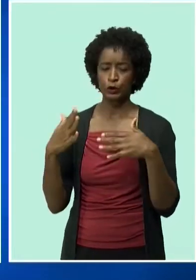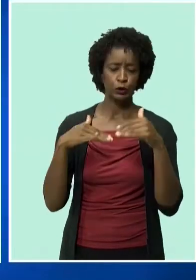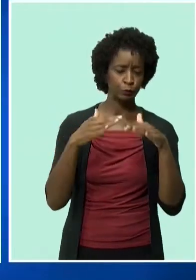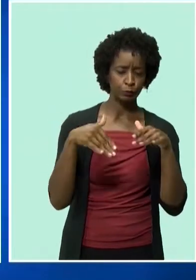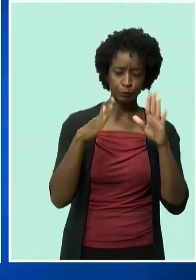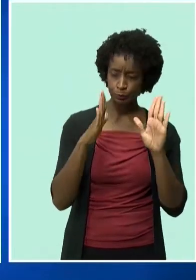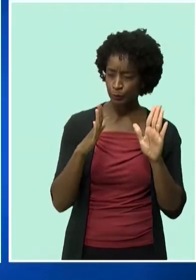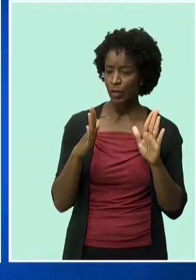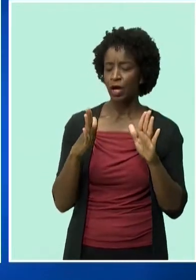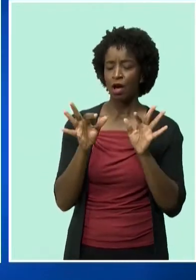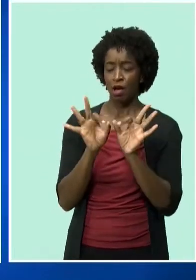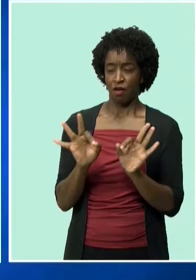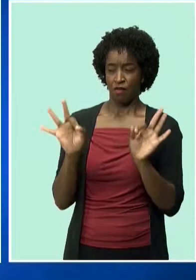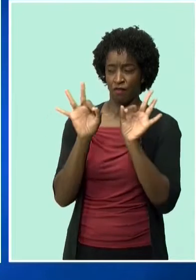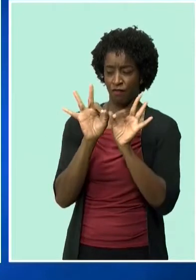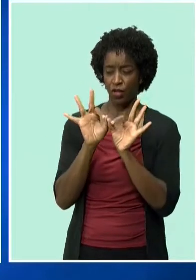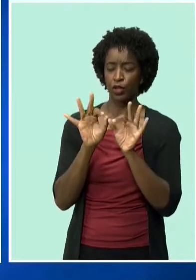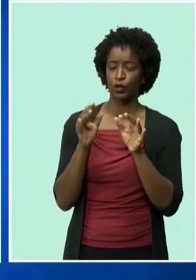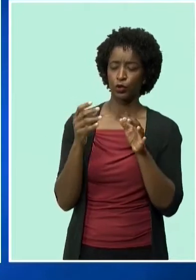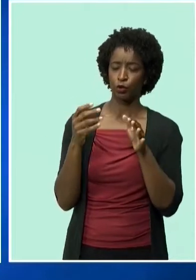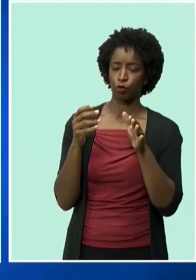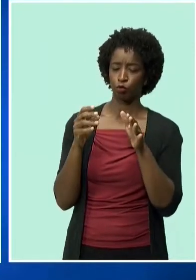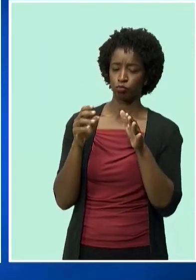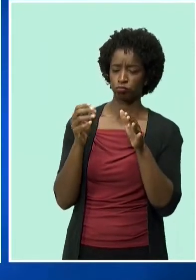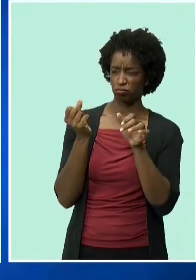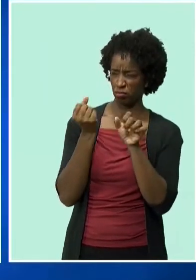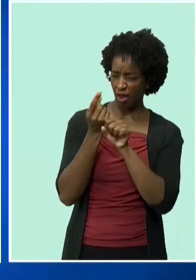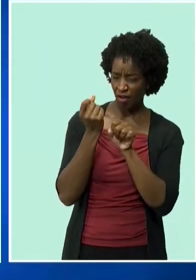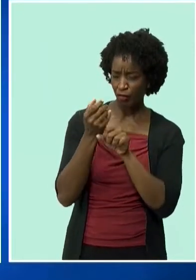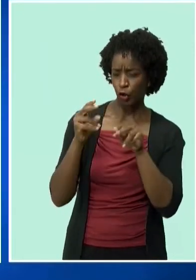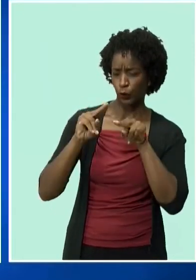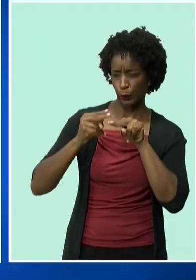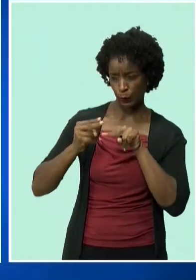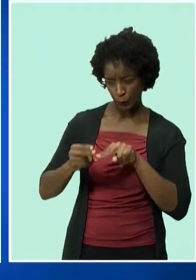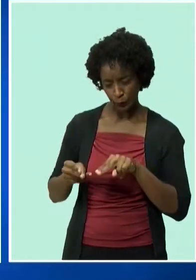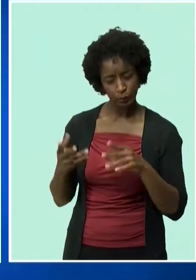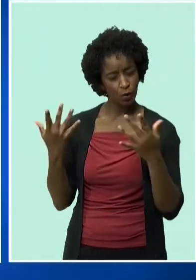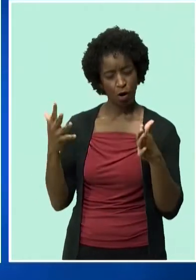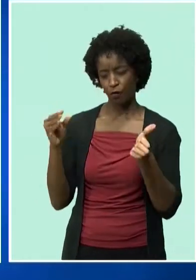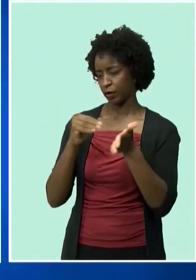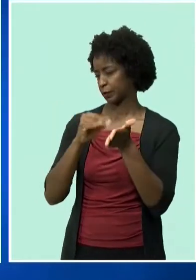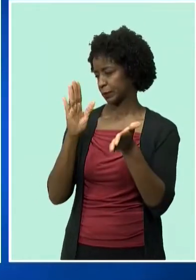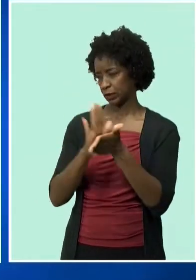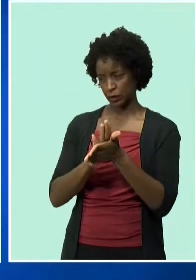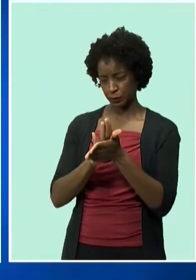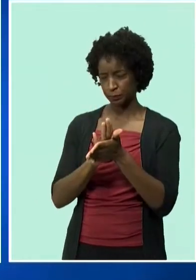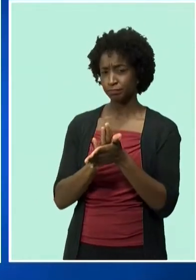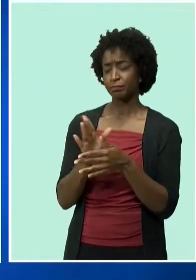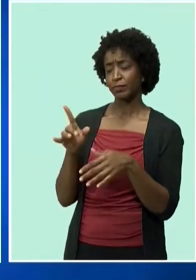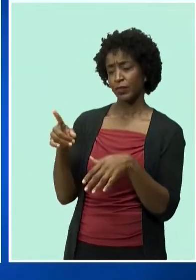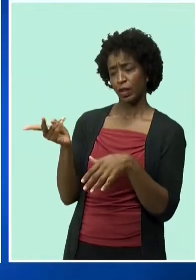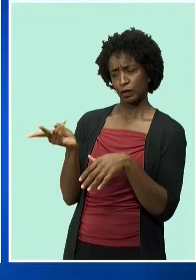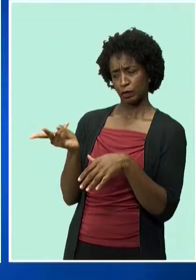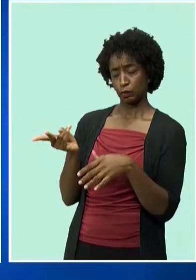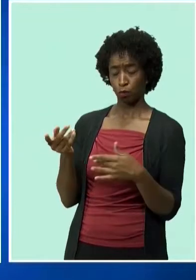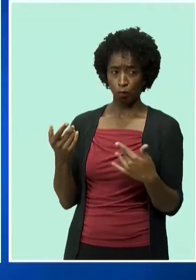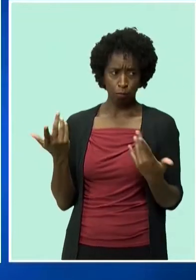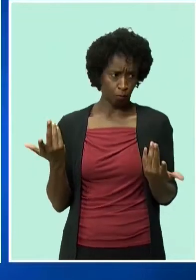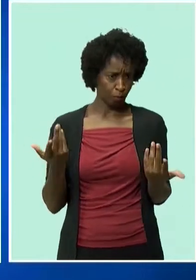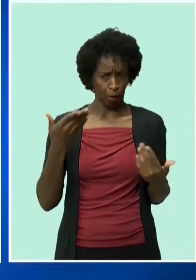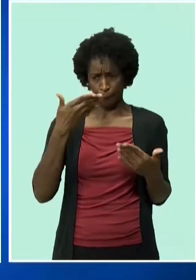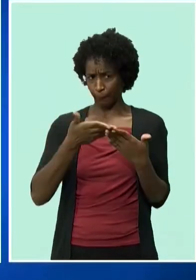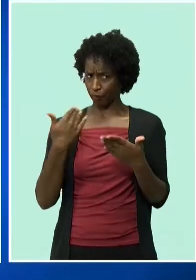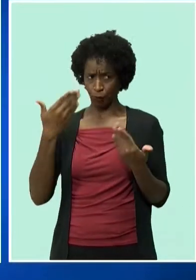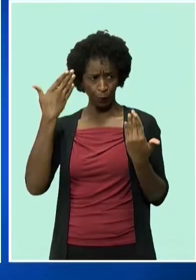Notwithstanding that the interveners were served with all the relevant evidence for determination of depreciation rates for generation plant upon which